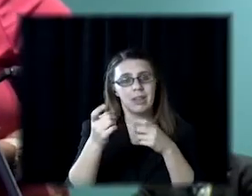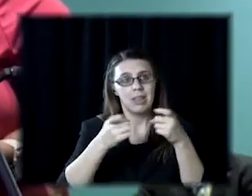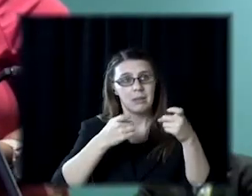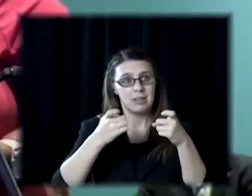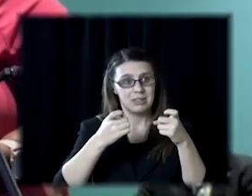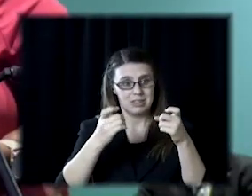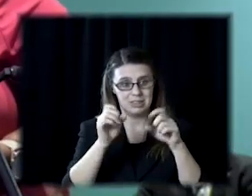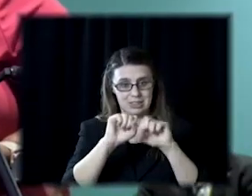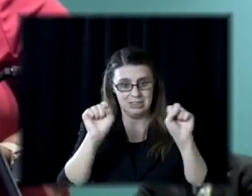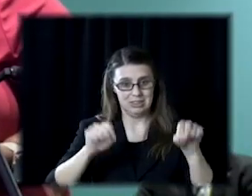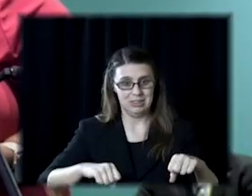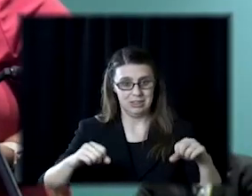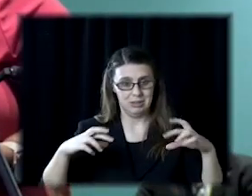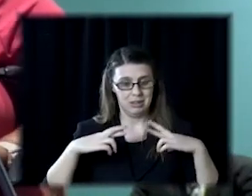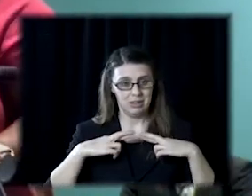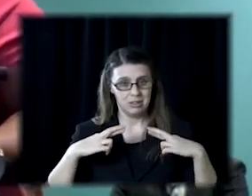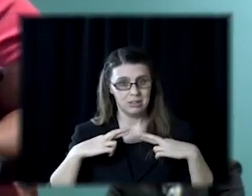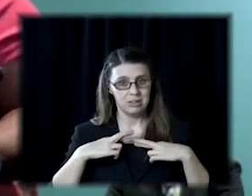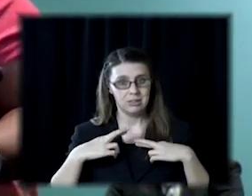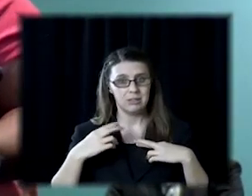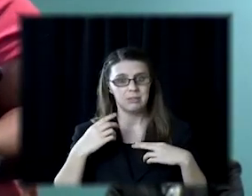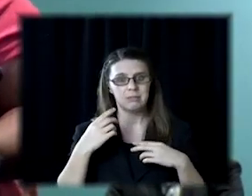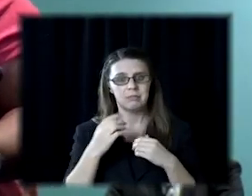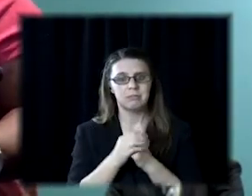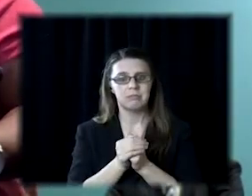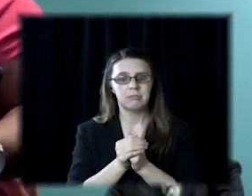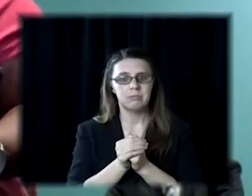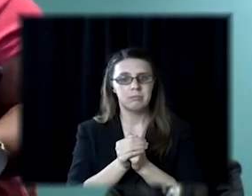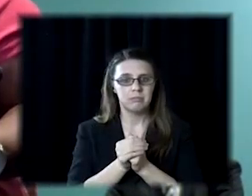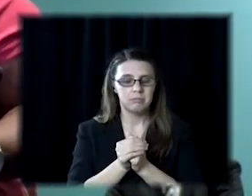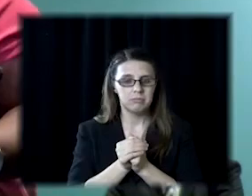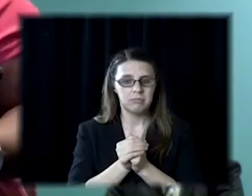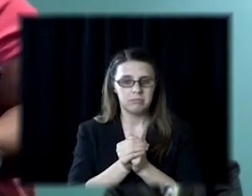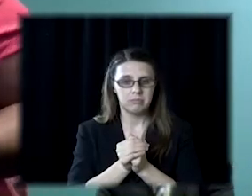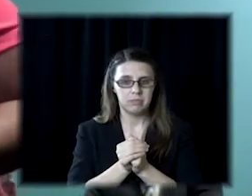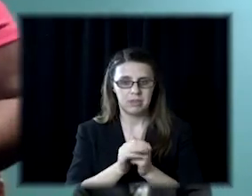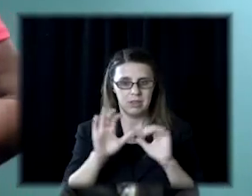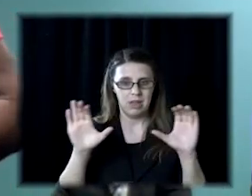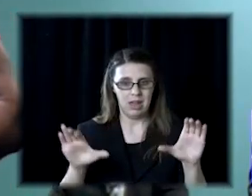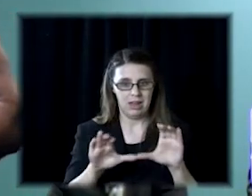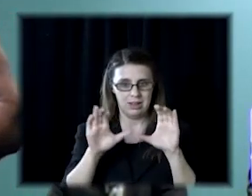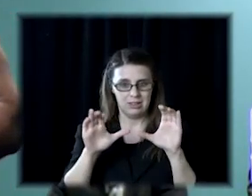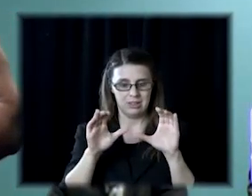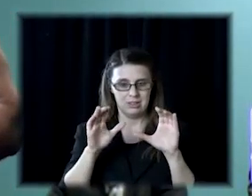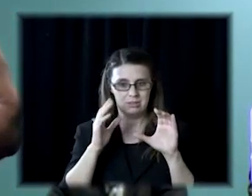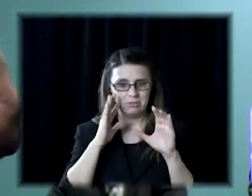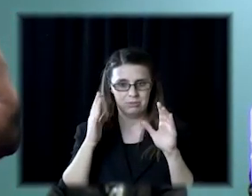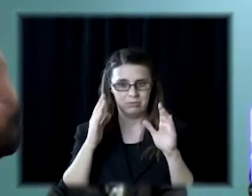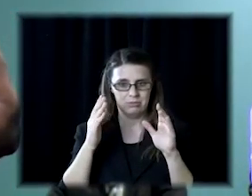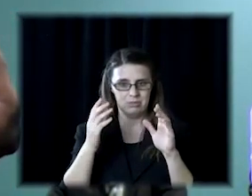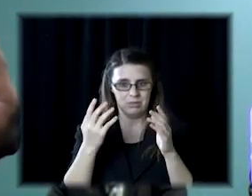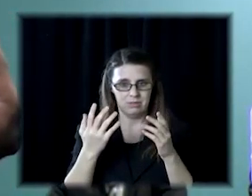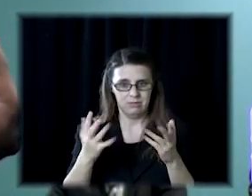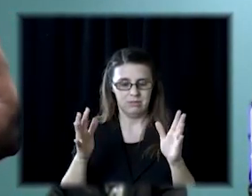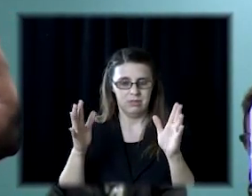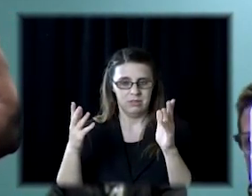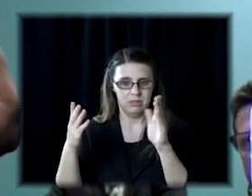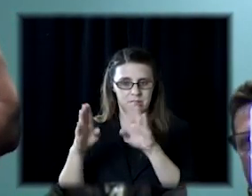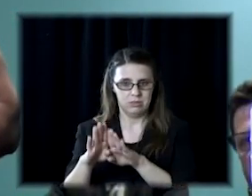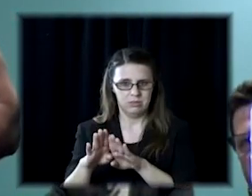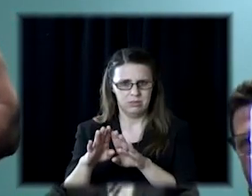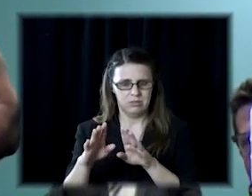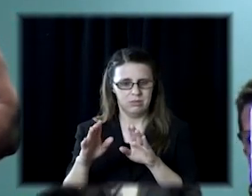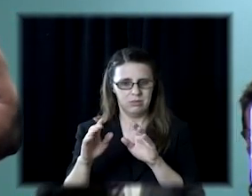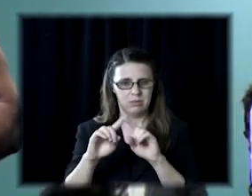de retiro estaba supuesto a cerrar una vez la liquidaran los activos. Y si ya sus activos fueron liquidados, ¿por qué la